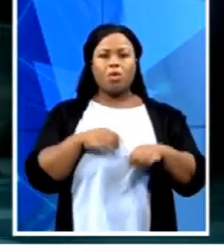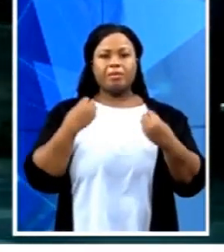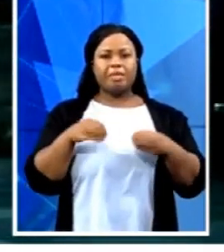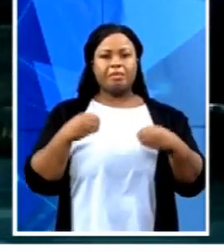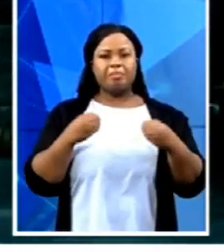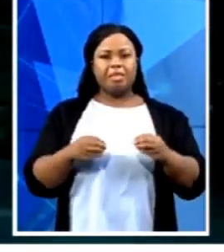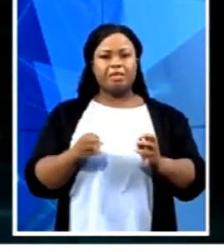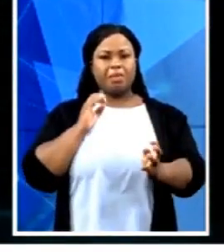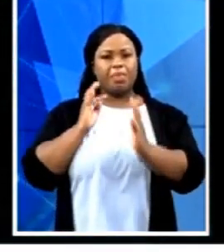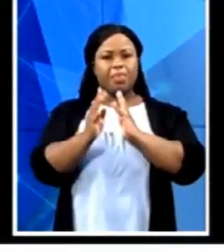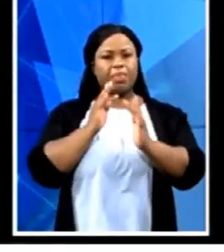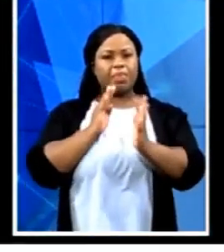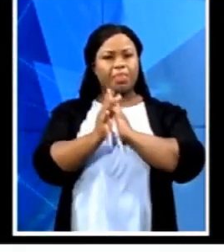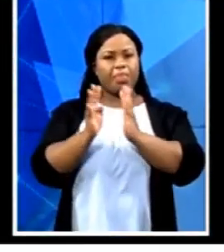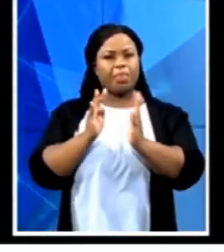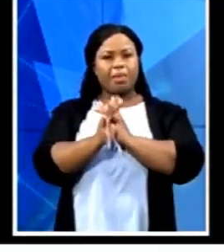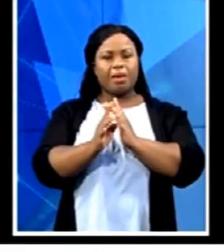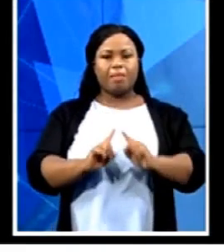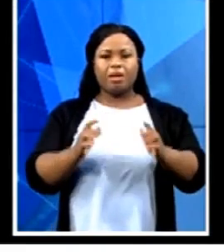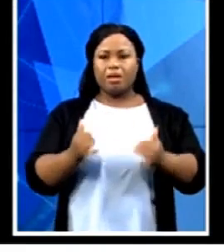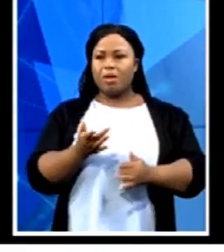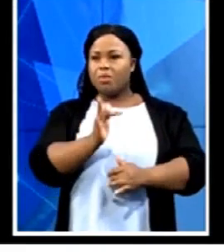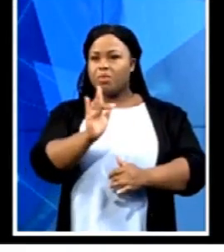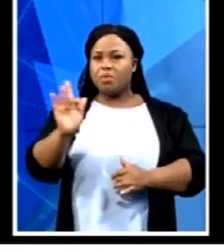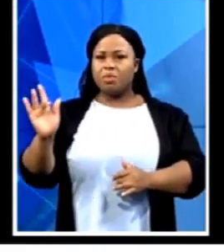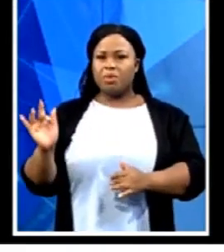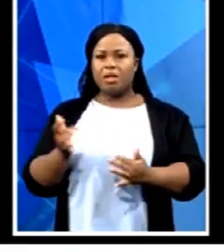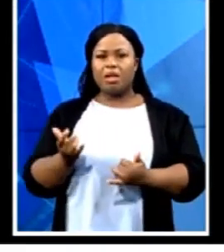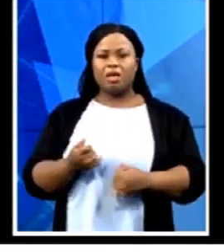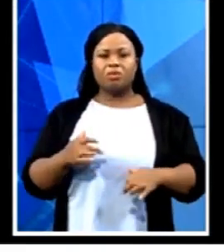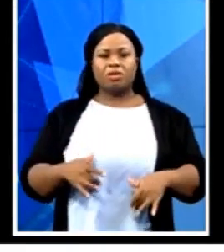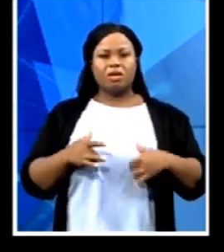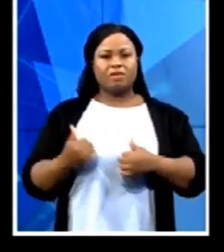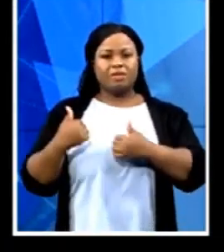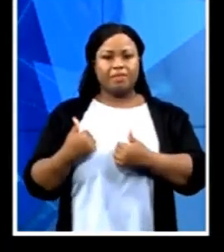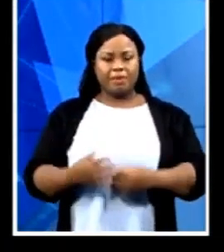life-saving coma. Sherwin Briceby's SABC News, New York.